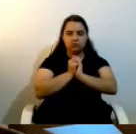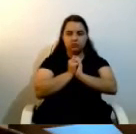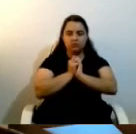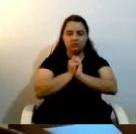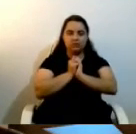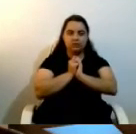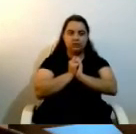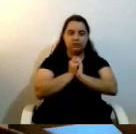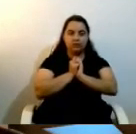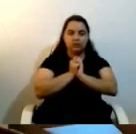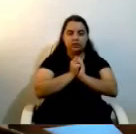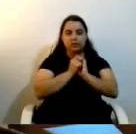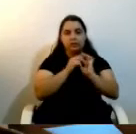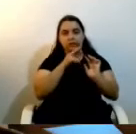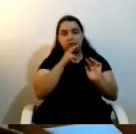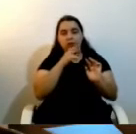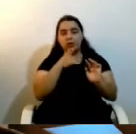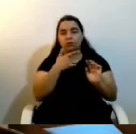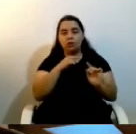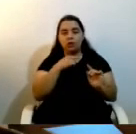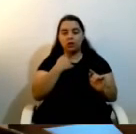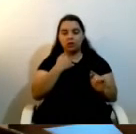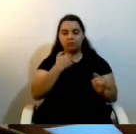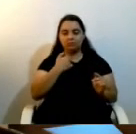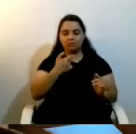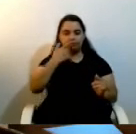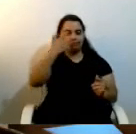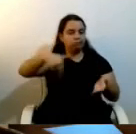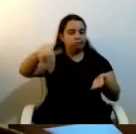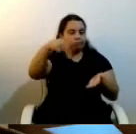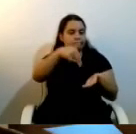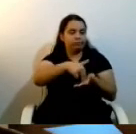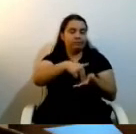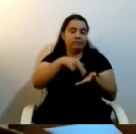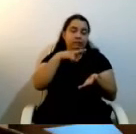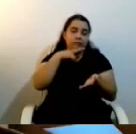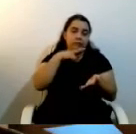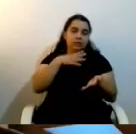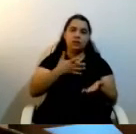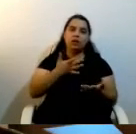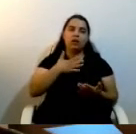in person this time. I just love your beautiful city.